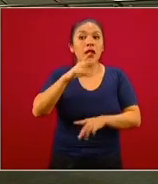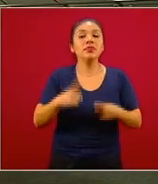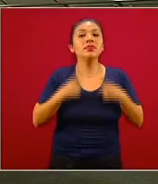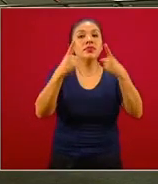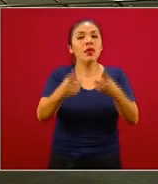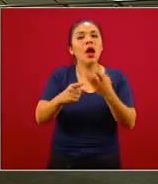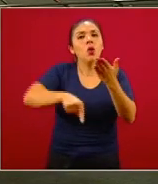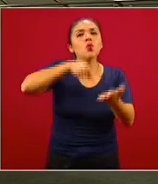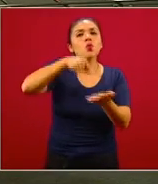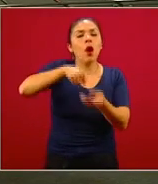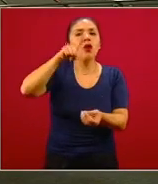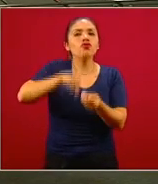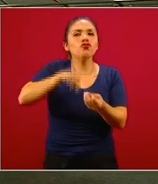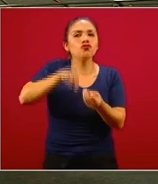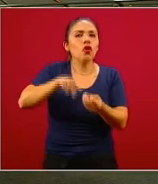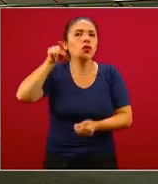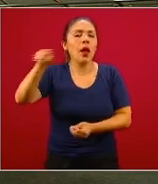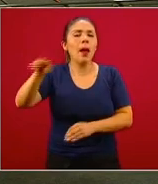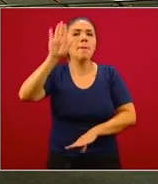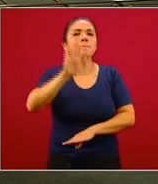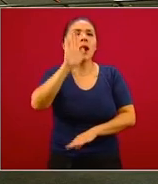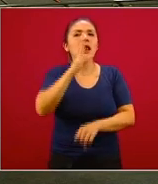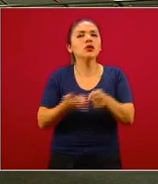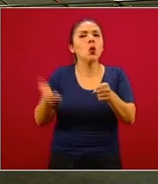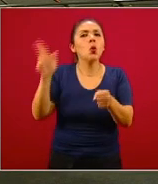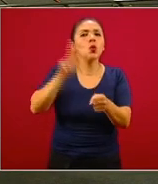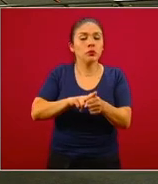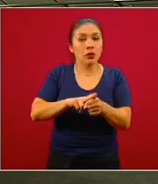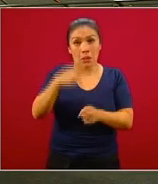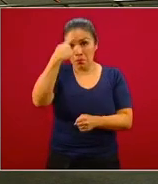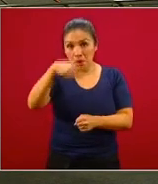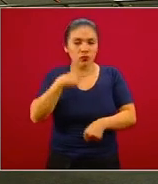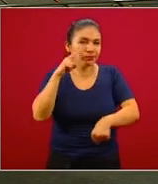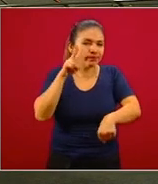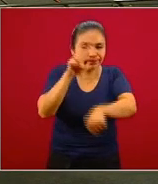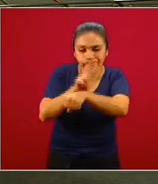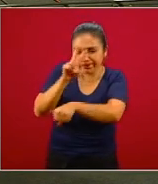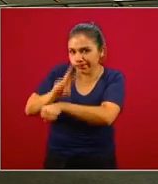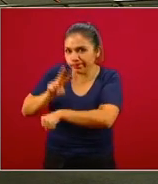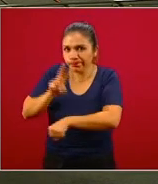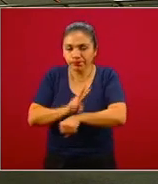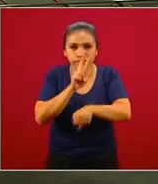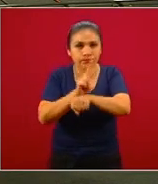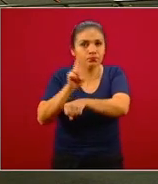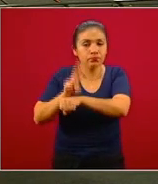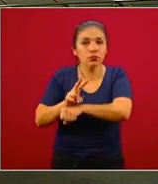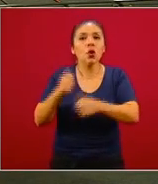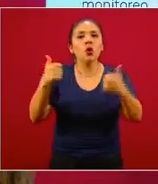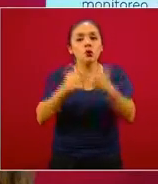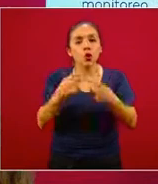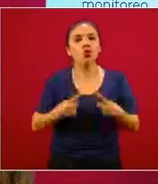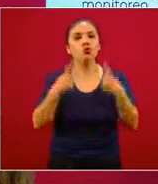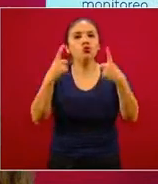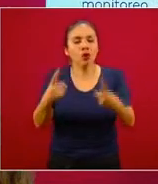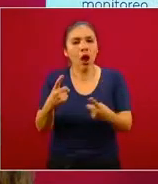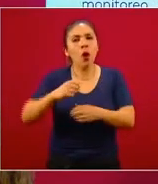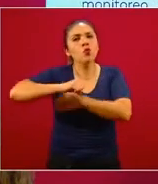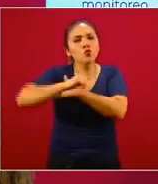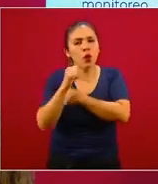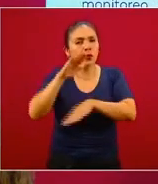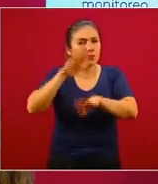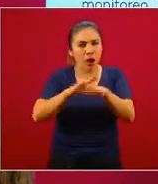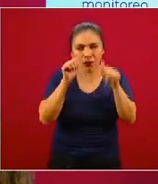give them a place as if it were a hospital where we'll be able to monitor them and where we'll be able to give